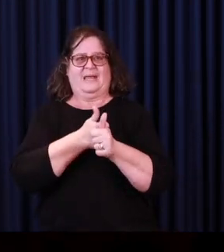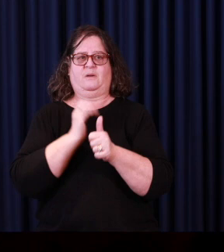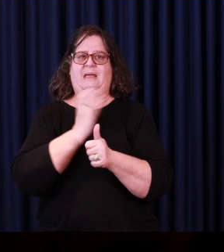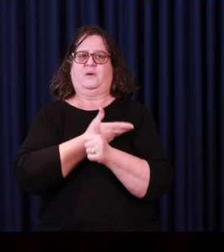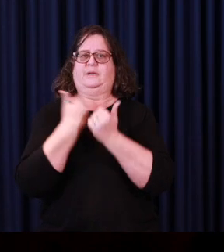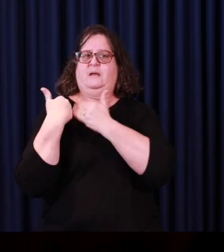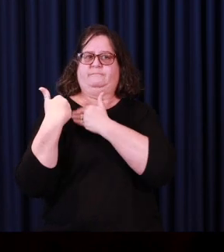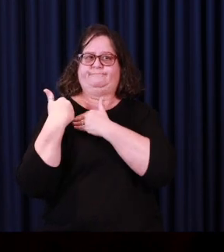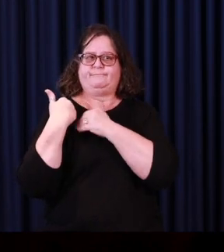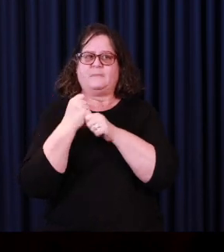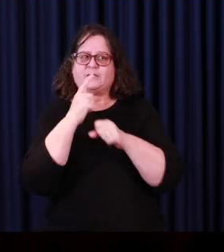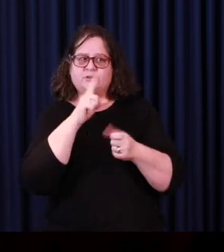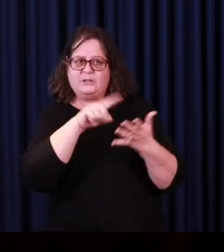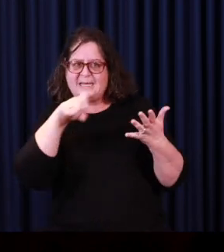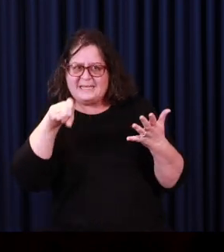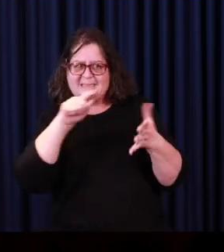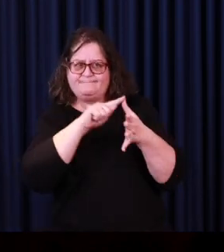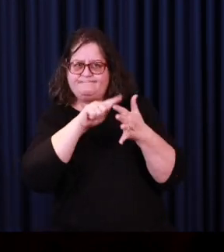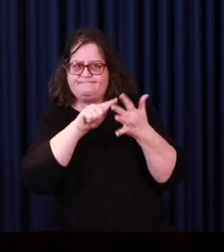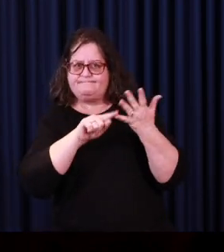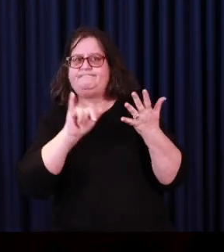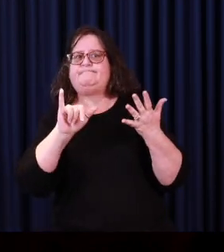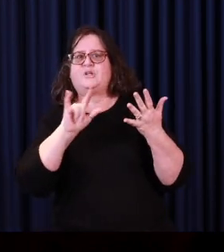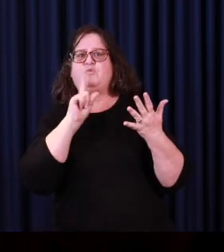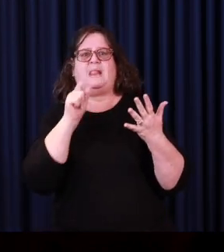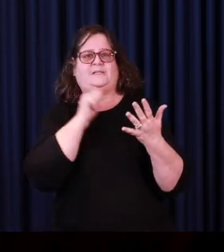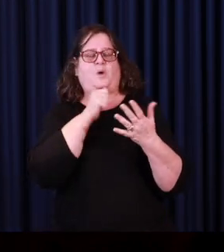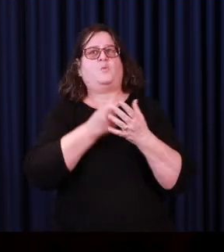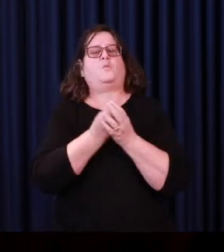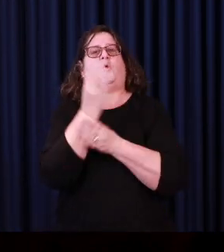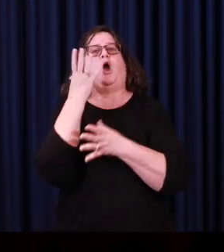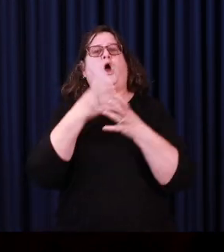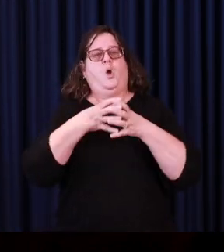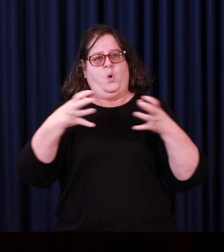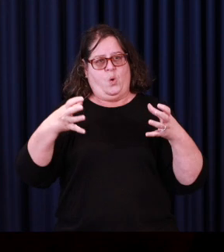needs of a growing state without raising taxes.